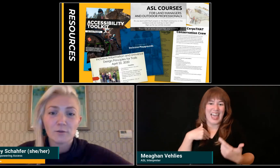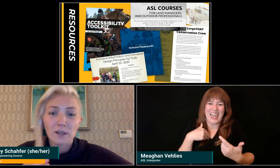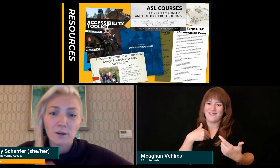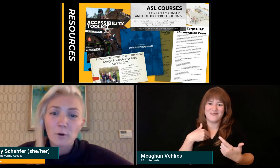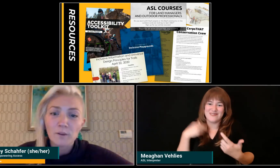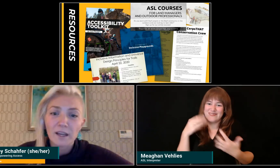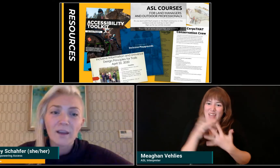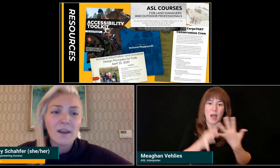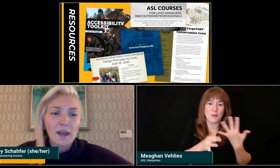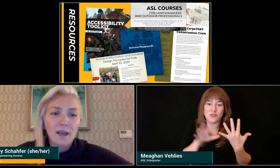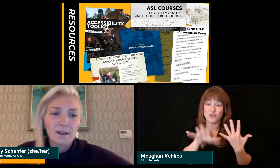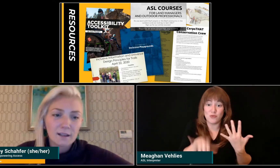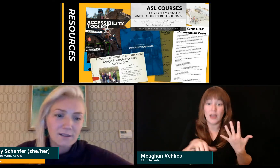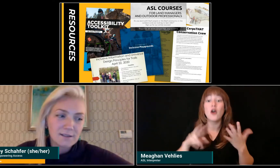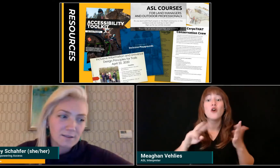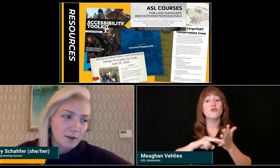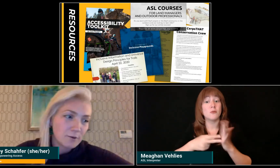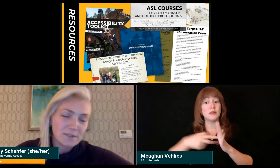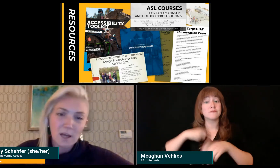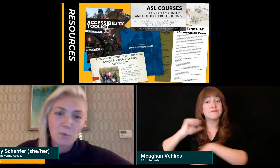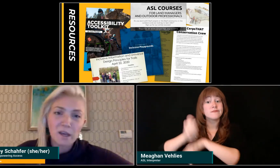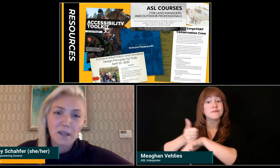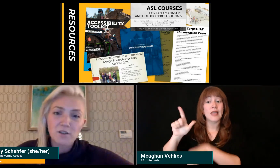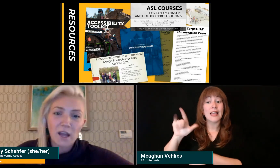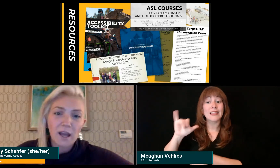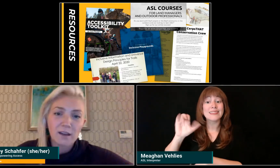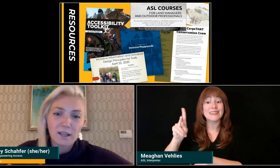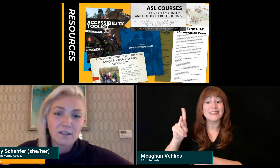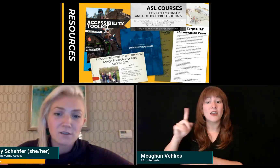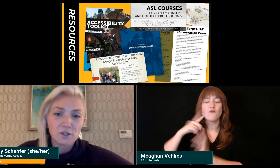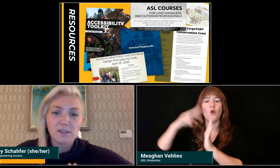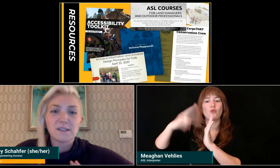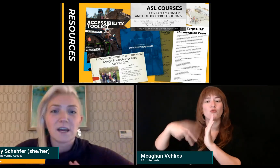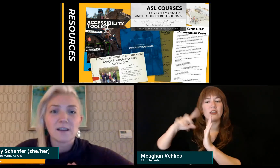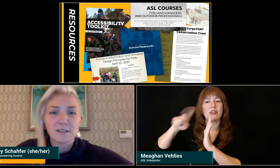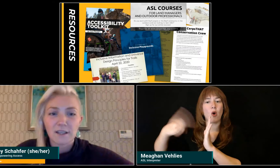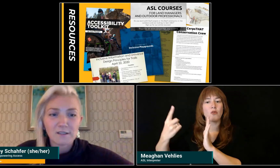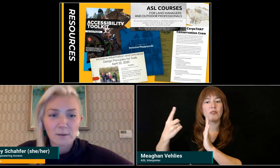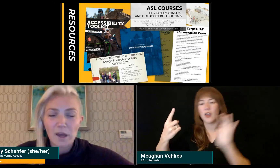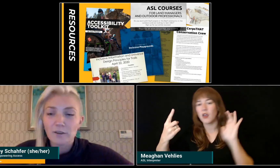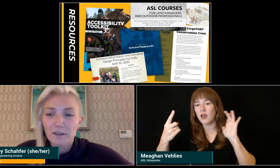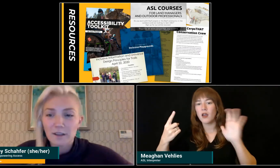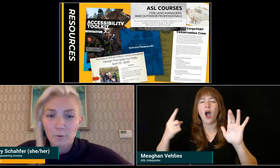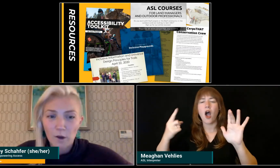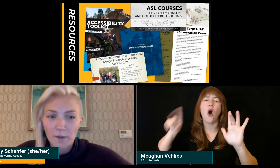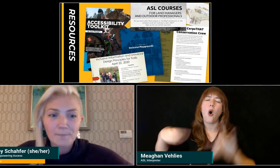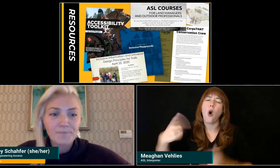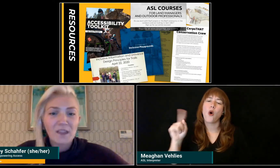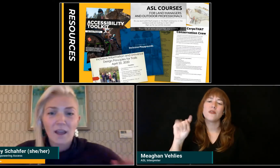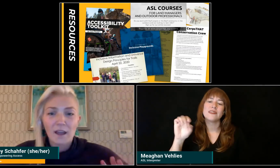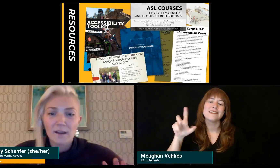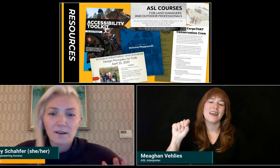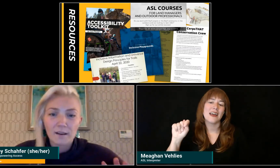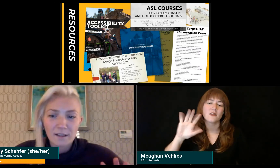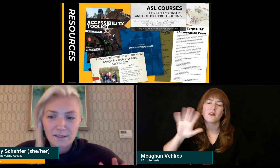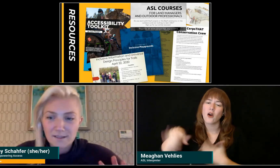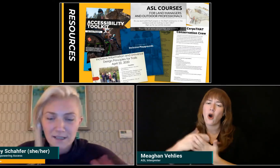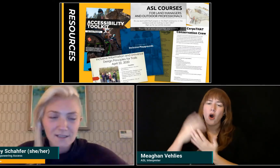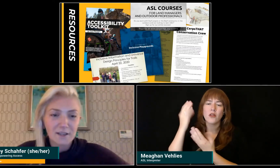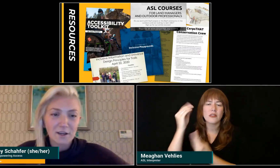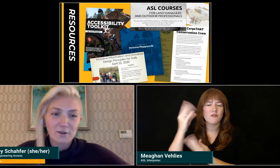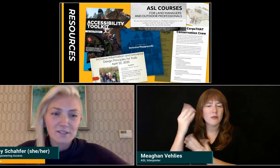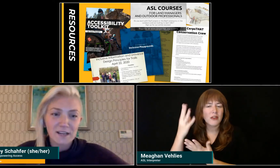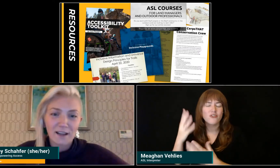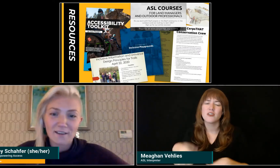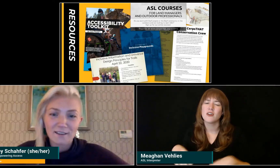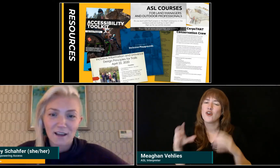link that's to read only, and it goes to that page, and it is just text. It gives them everything they want and is